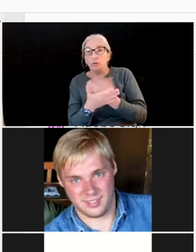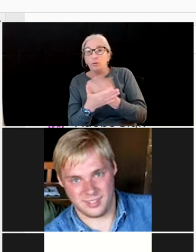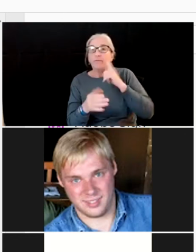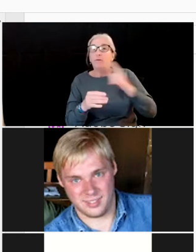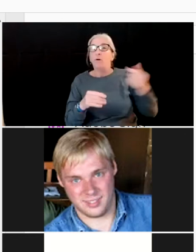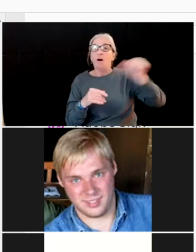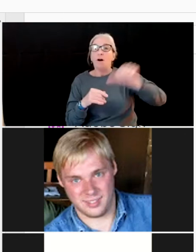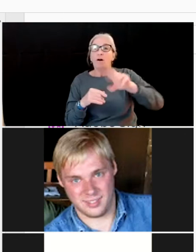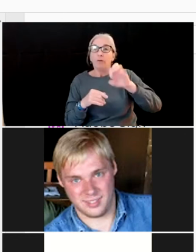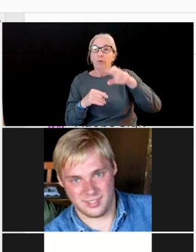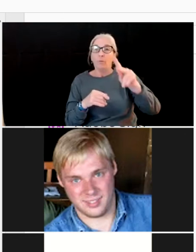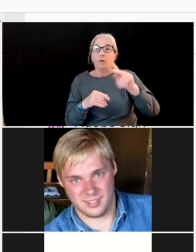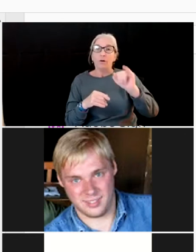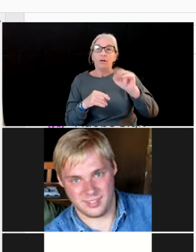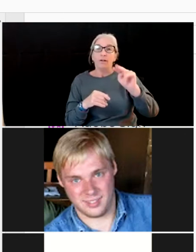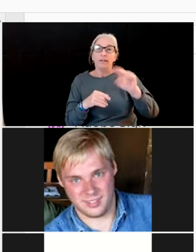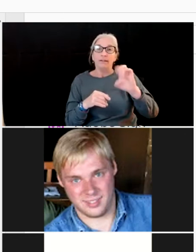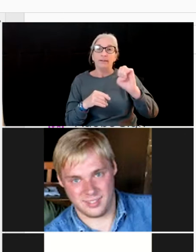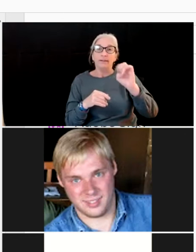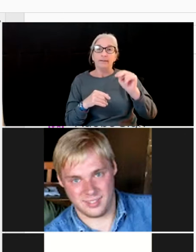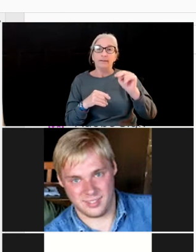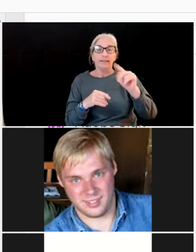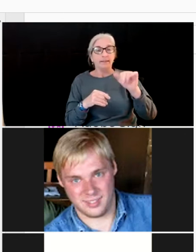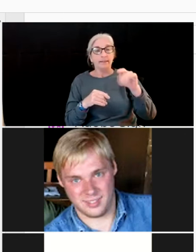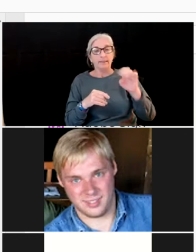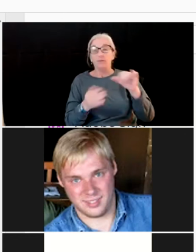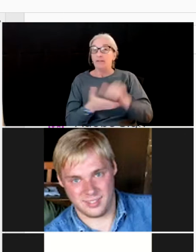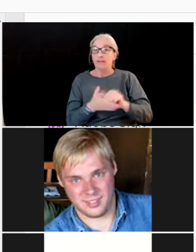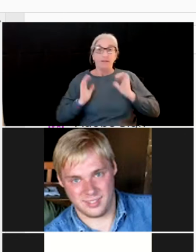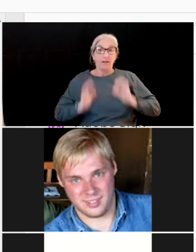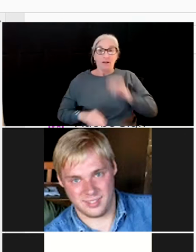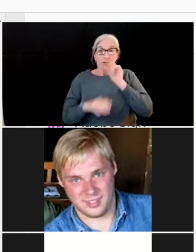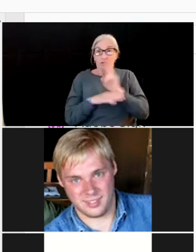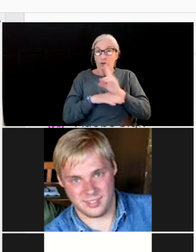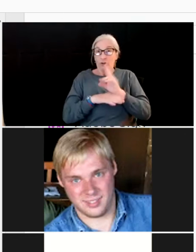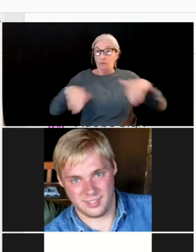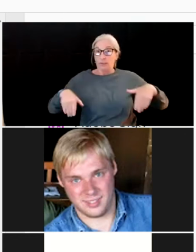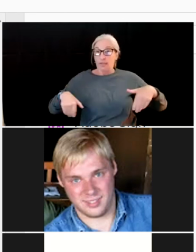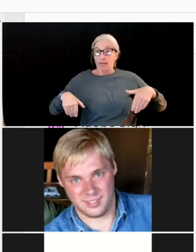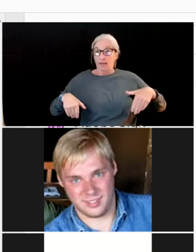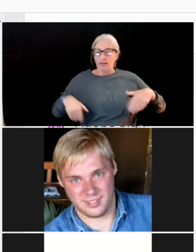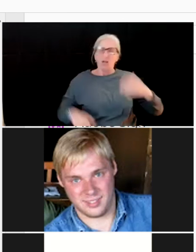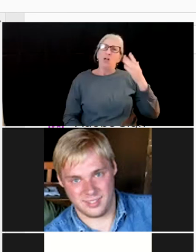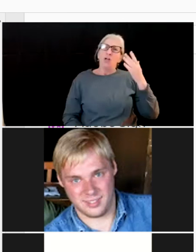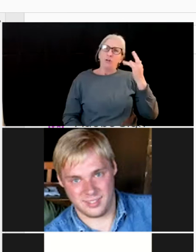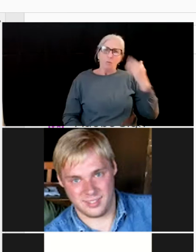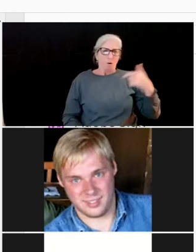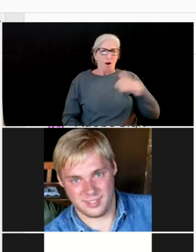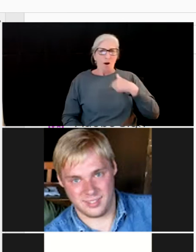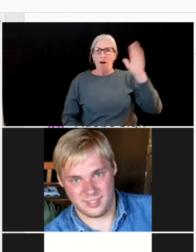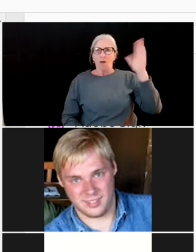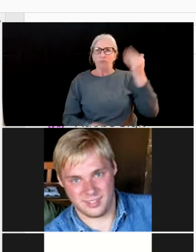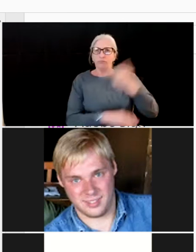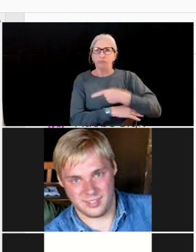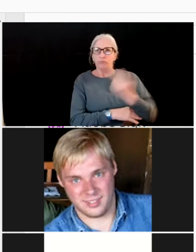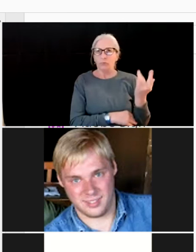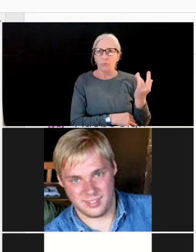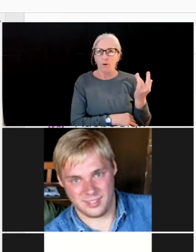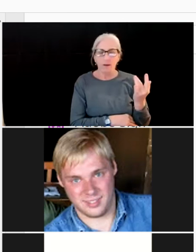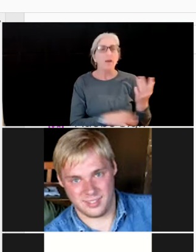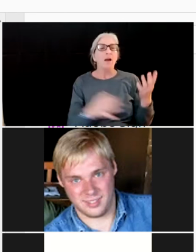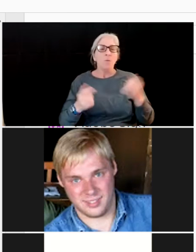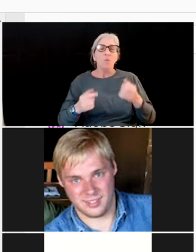using yet. So the idea of this webinar was just to kind of give you the basics on the differences